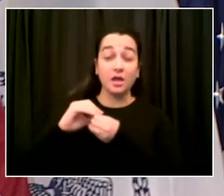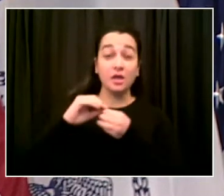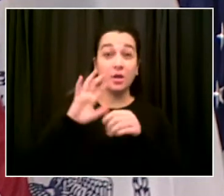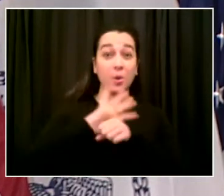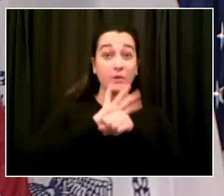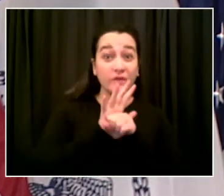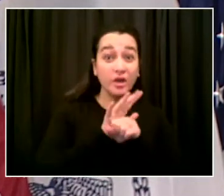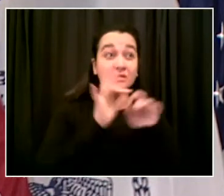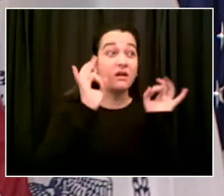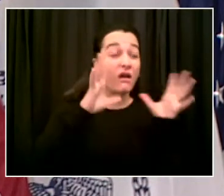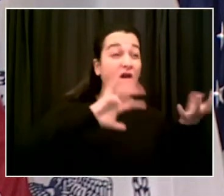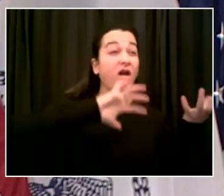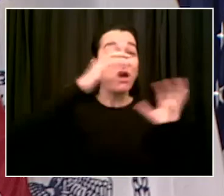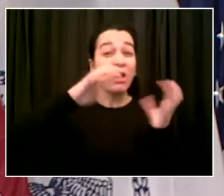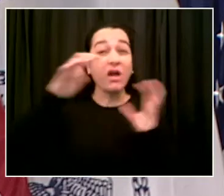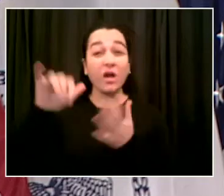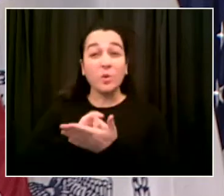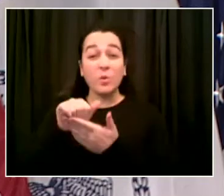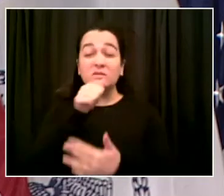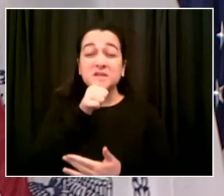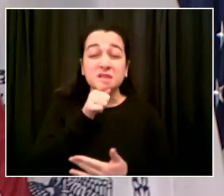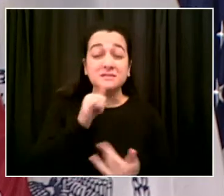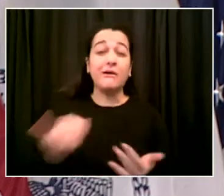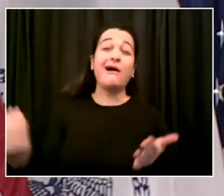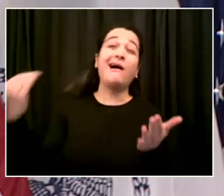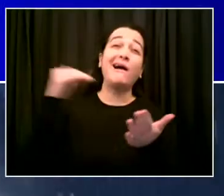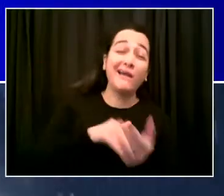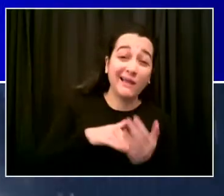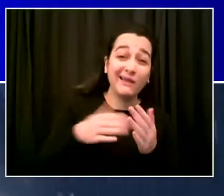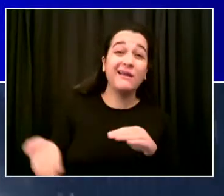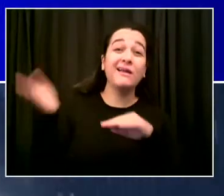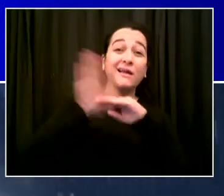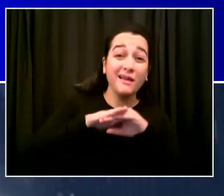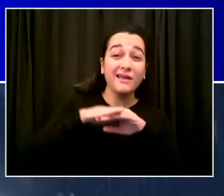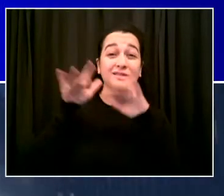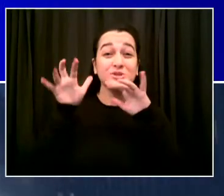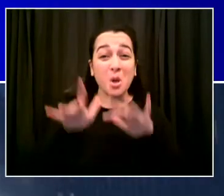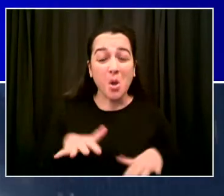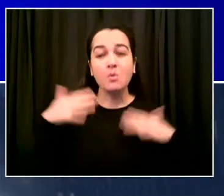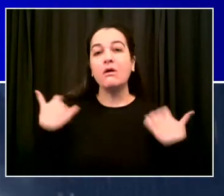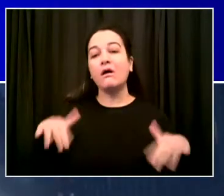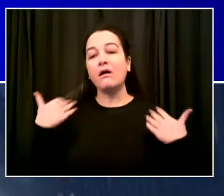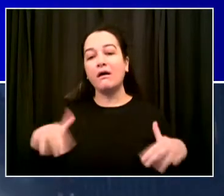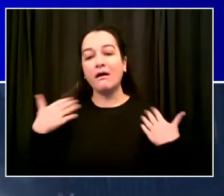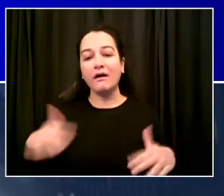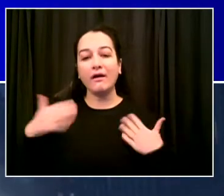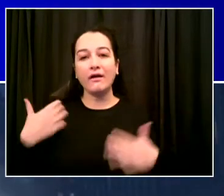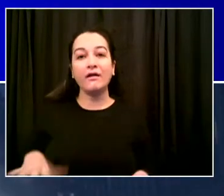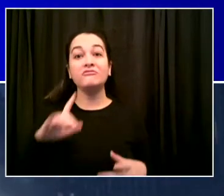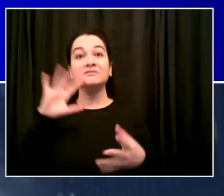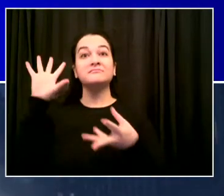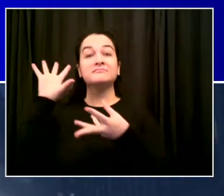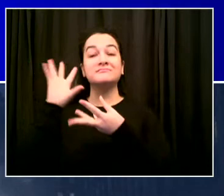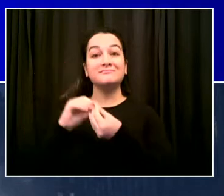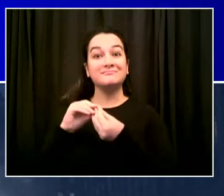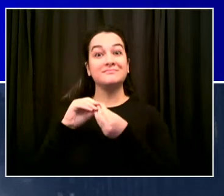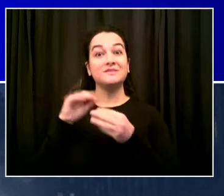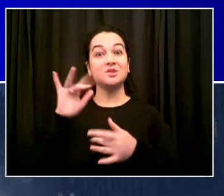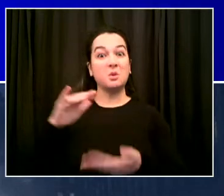official number now, 17.4 inches of snow hit New York City, and that is the most we've had